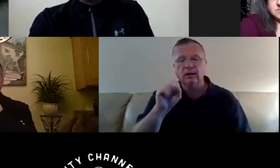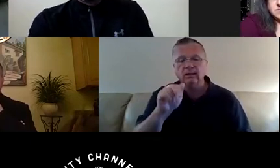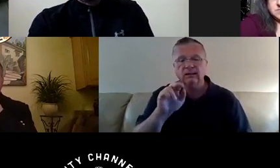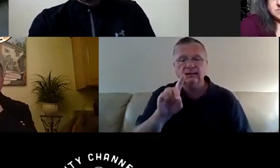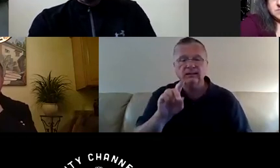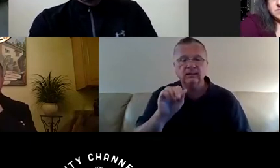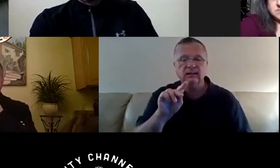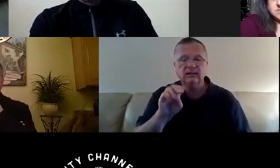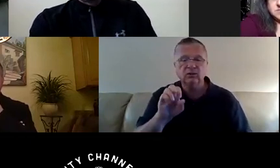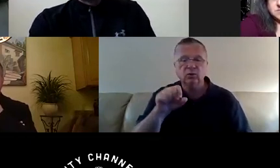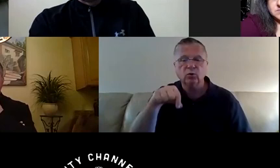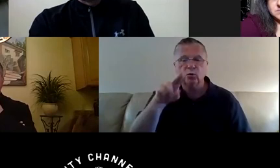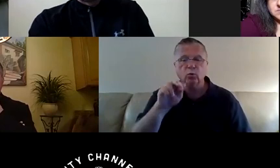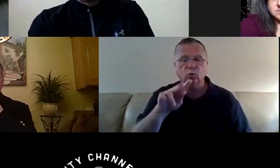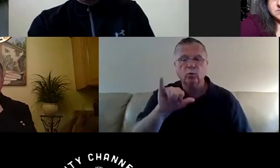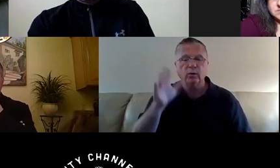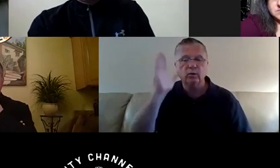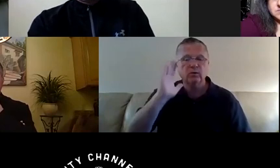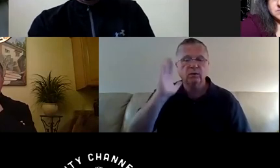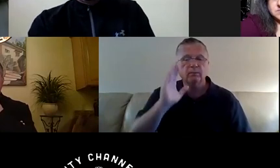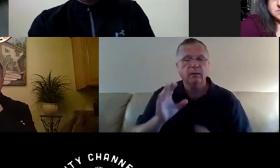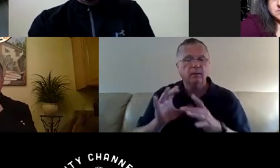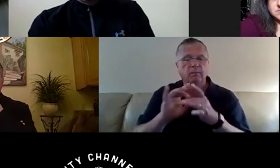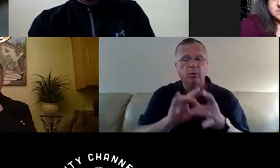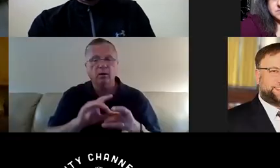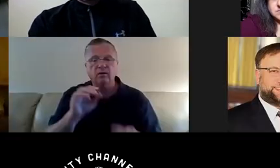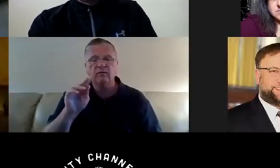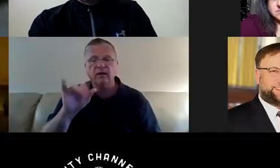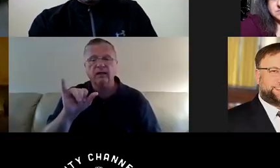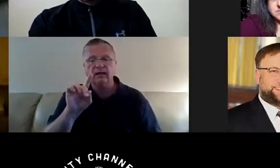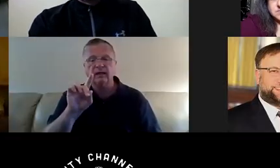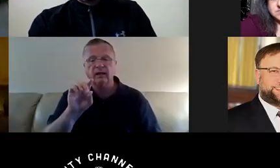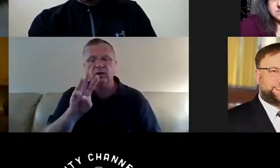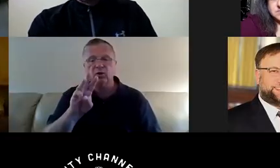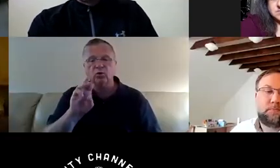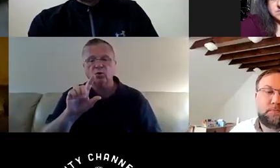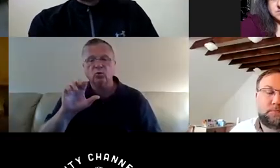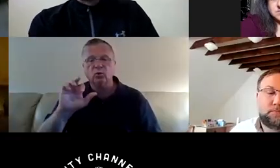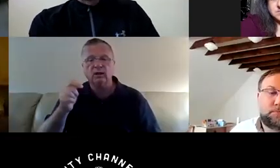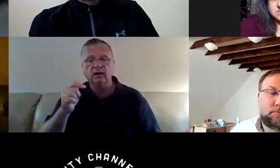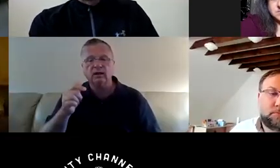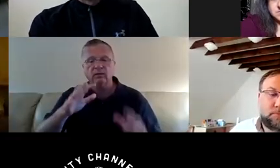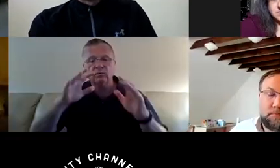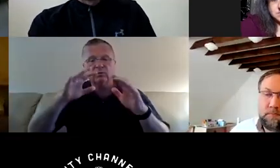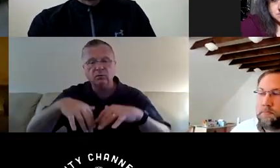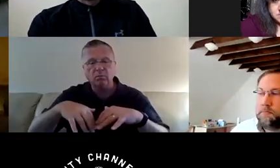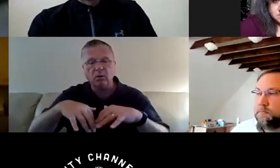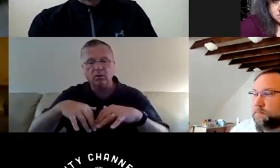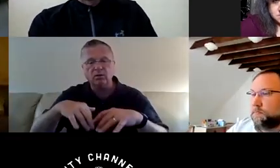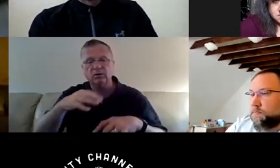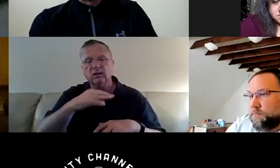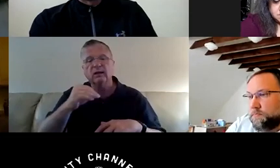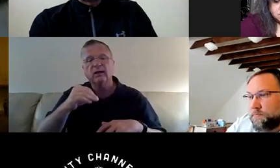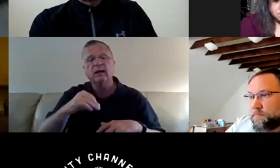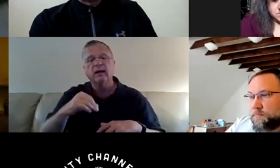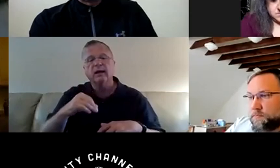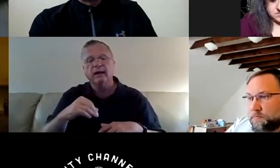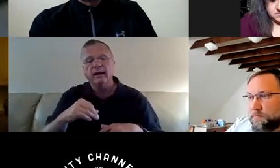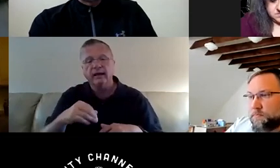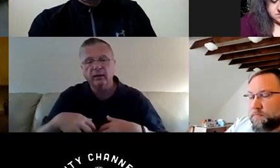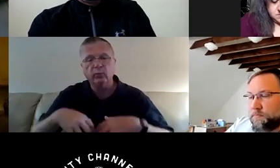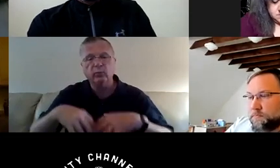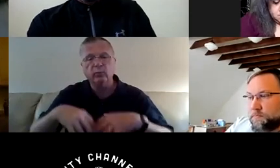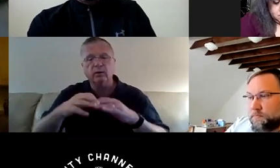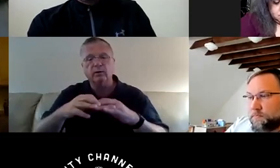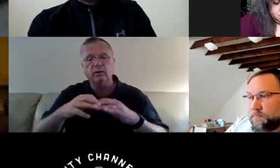a part of Allegheny Dwelling that was demolished and rebuilt, and the ribbon cutting was in 2019, I